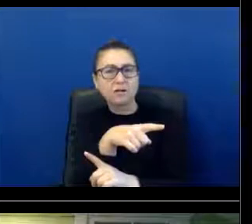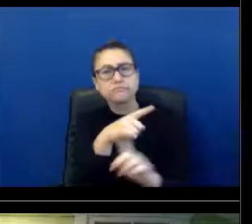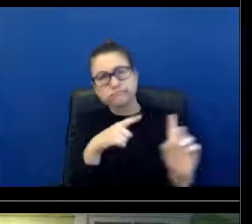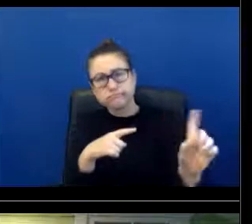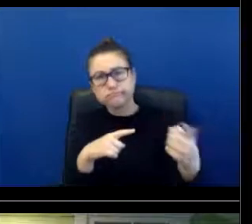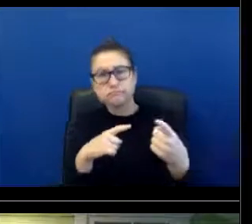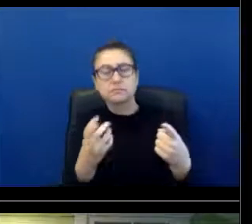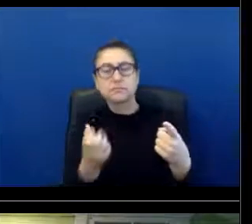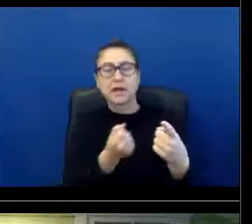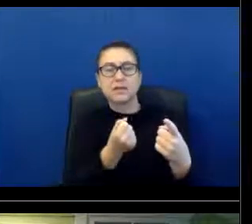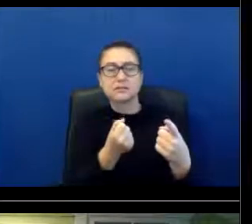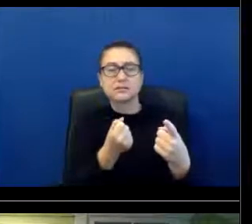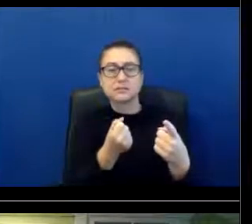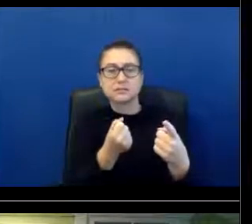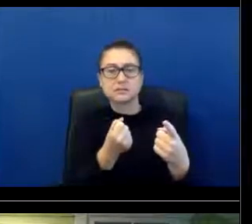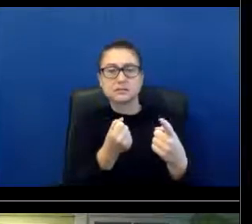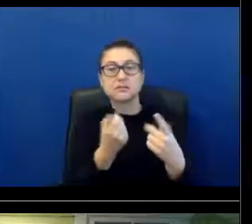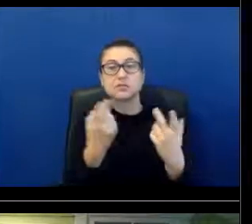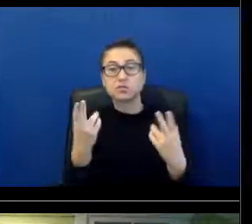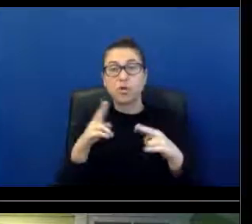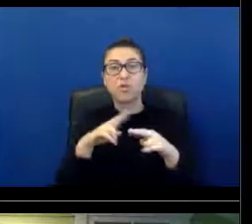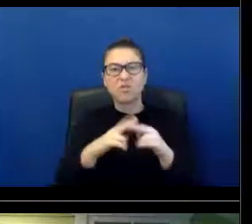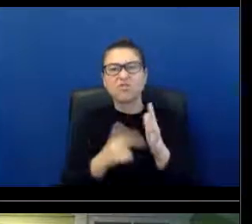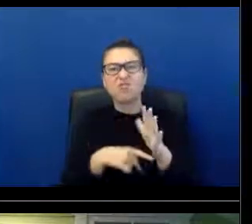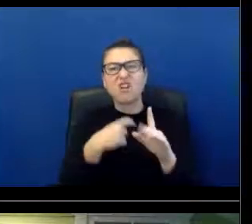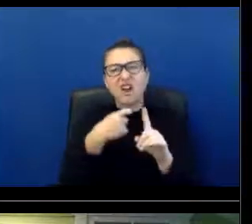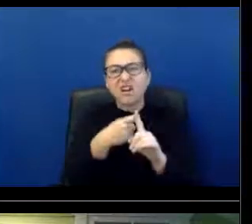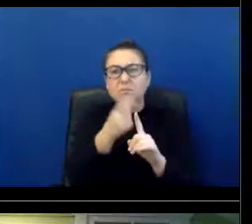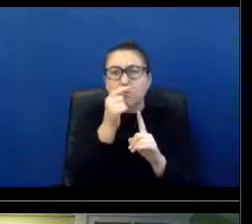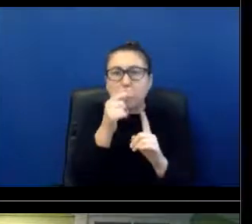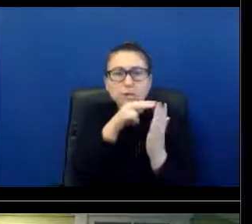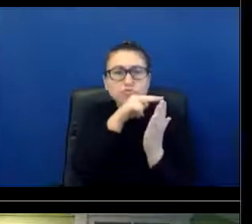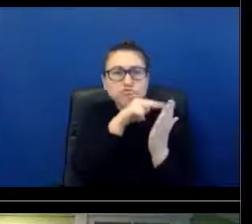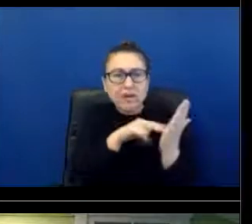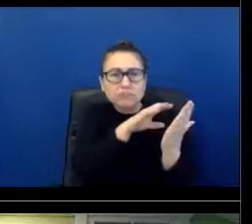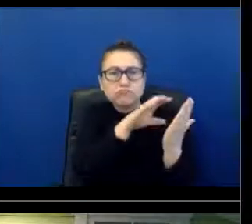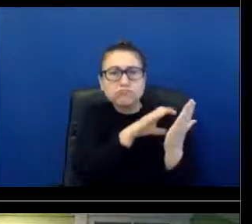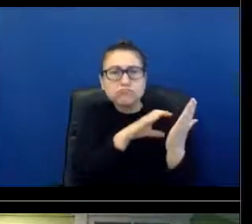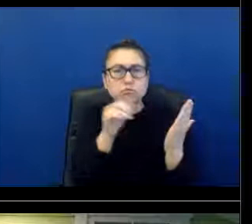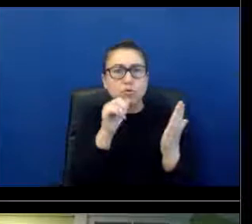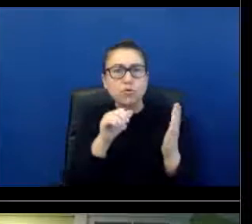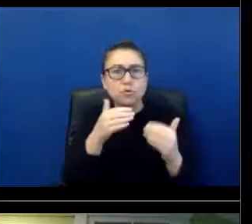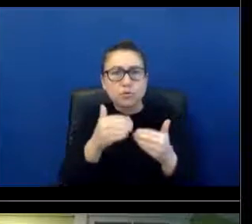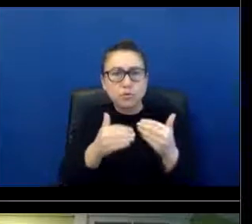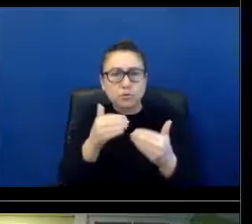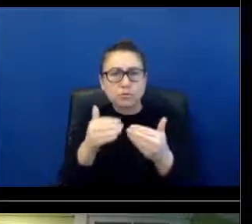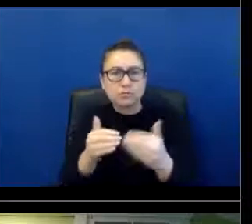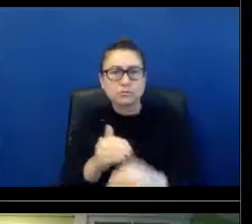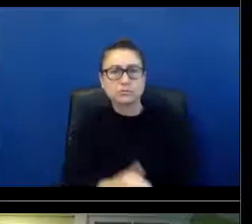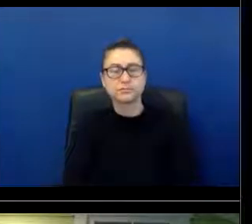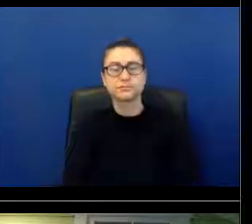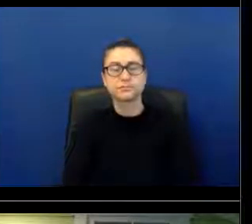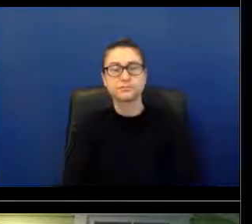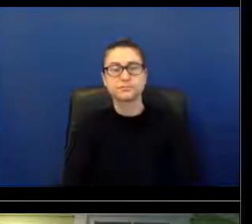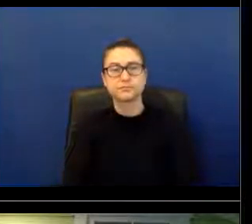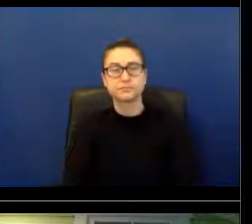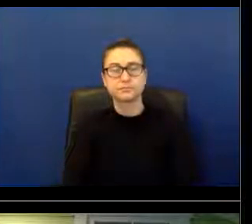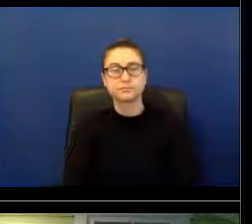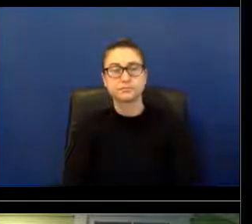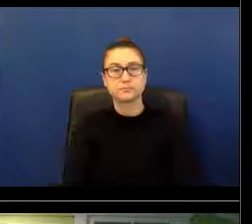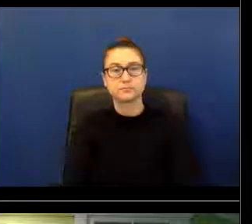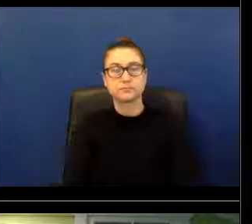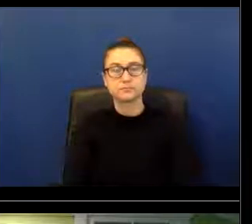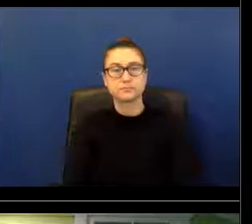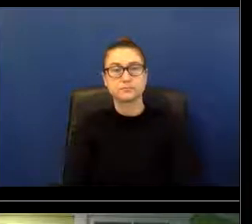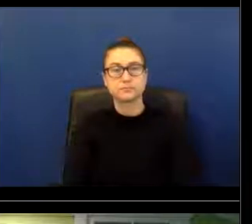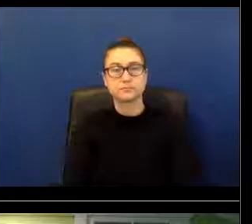pathway that Frank could have followed through by selecting different options. So what I'm going to